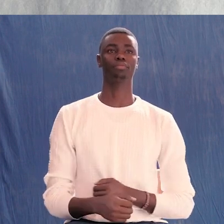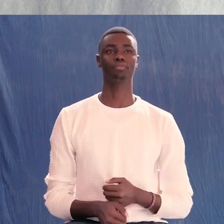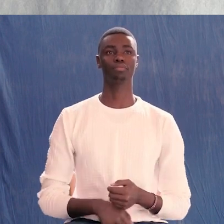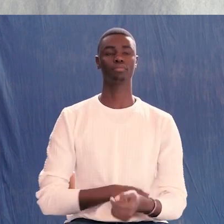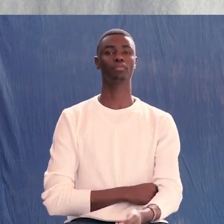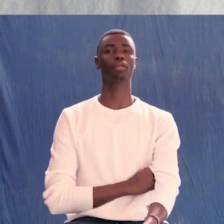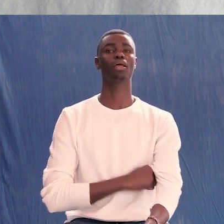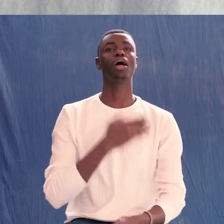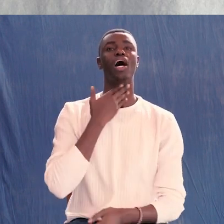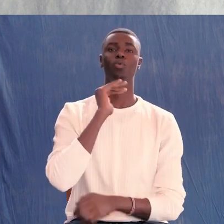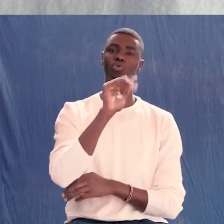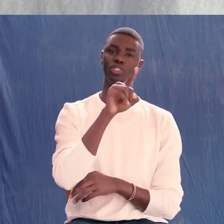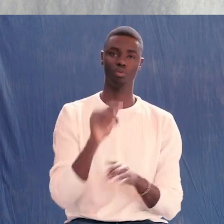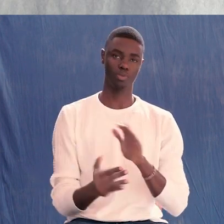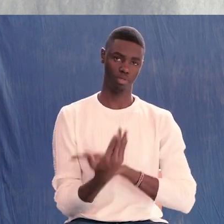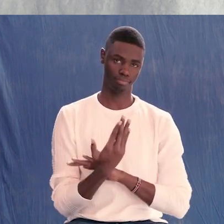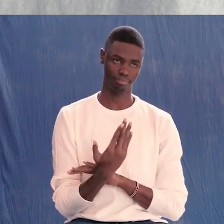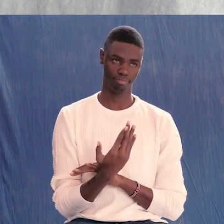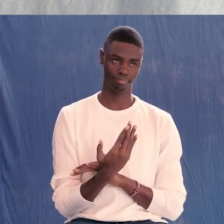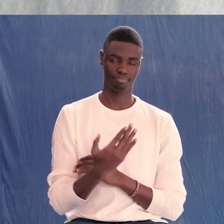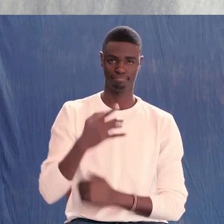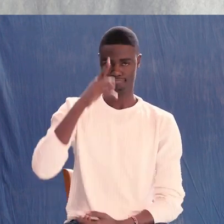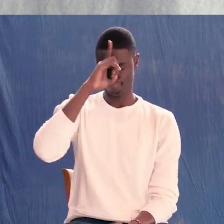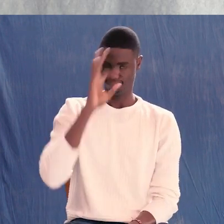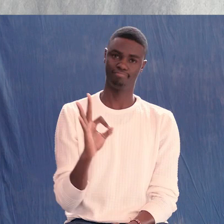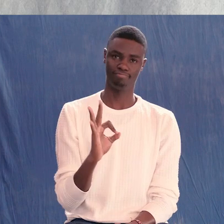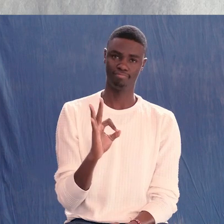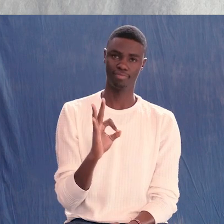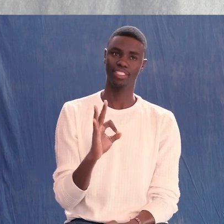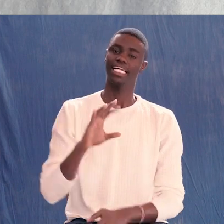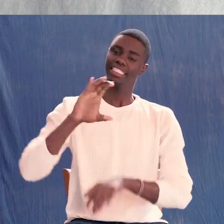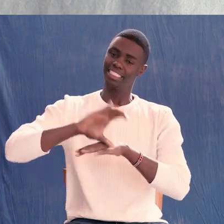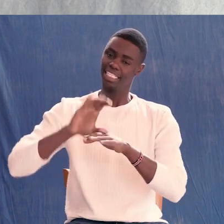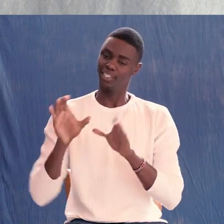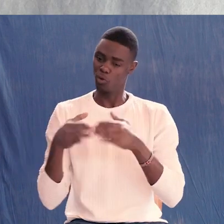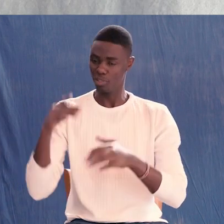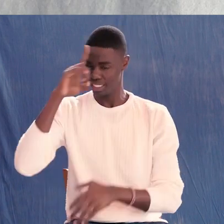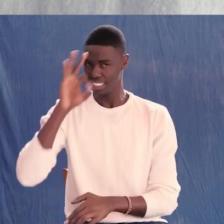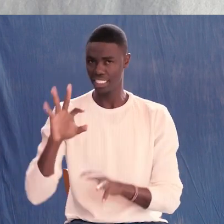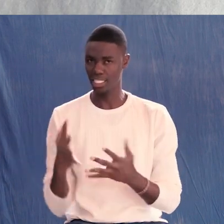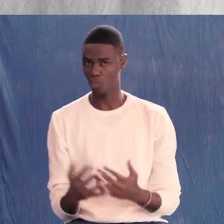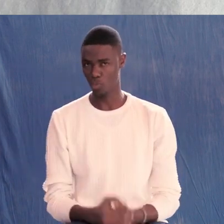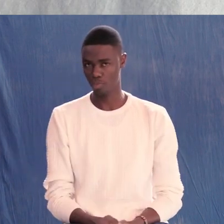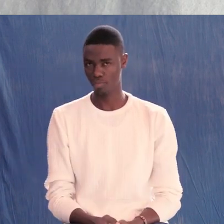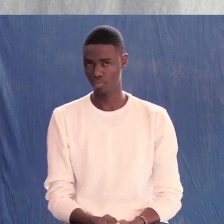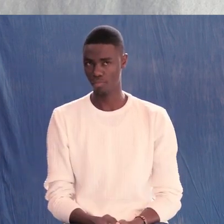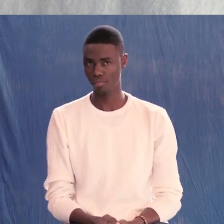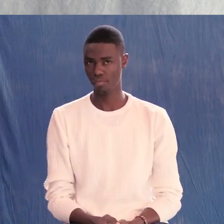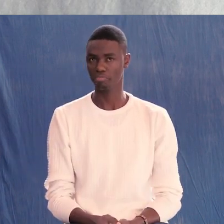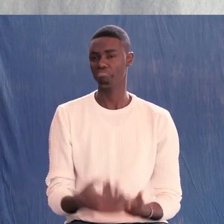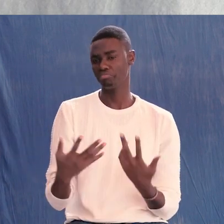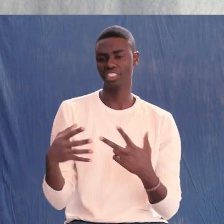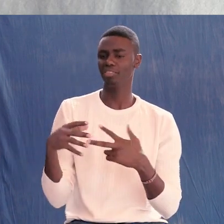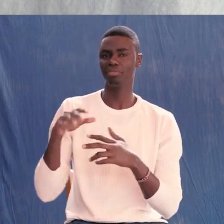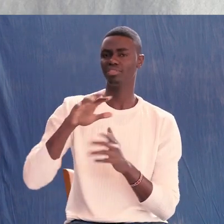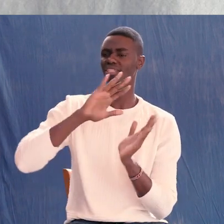And I want to ask you this morning, how seriously do you take church community? Is it an optional